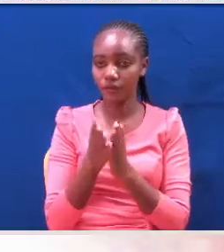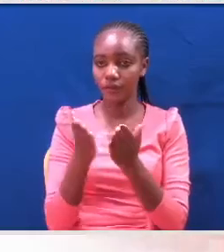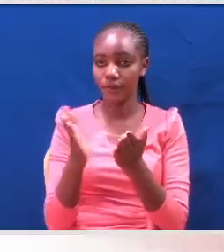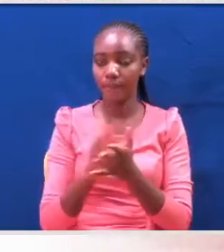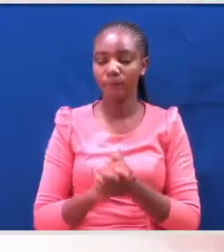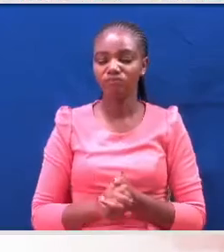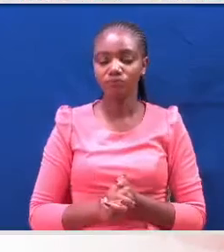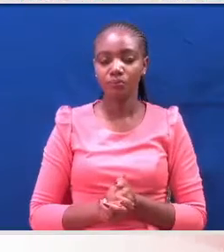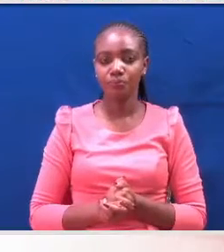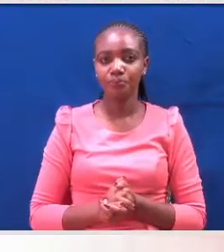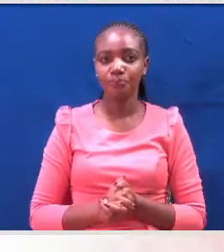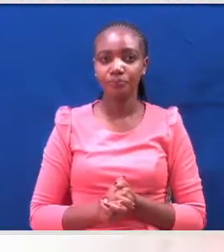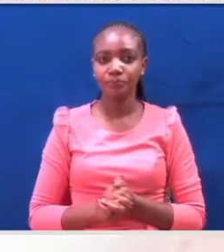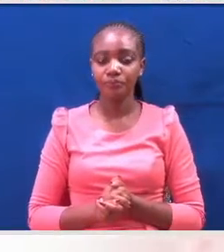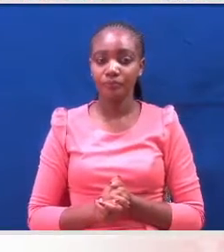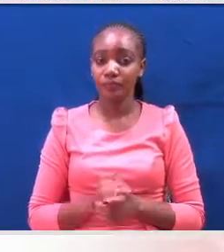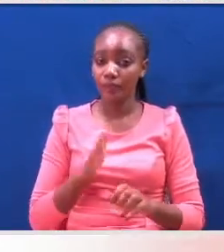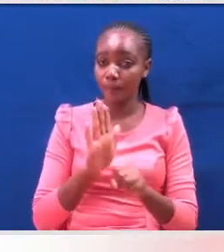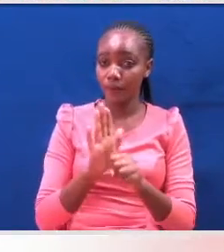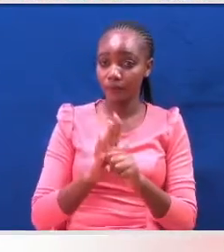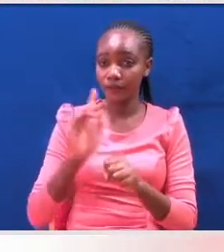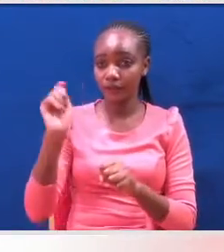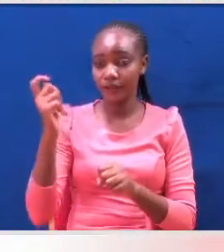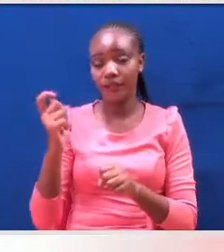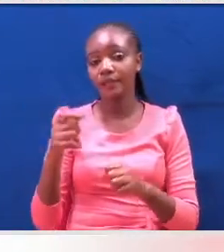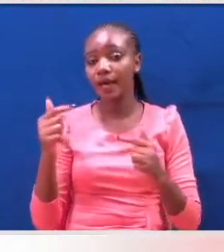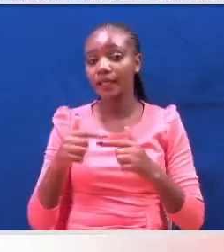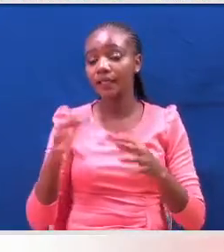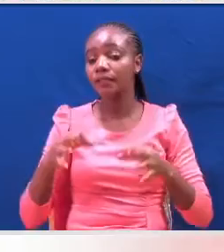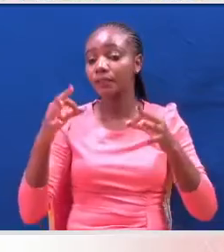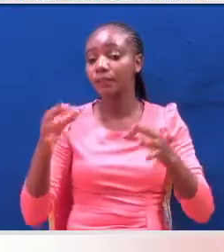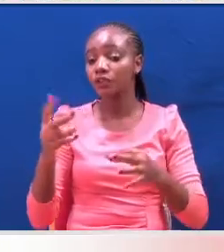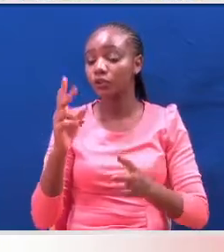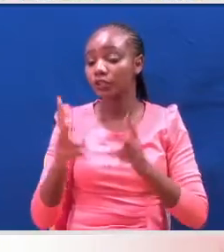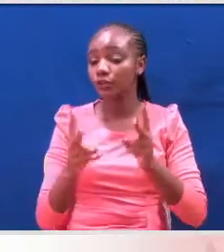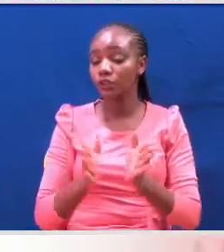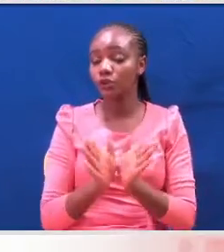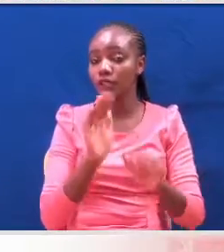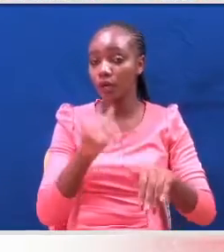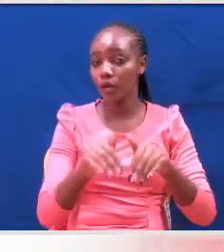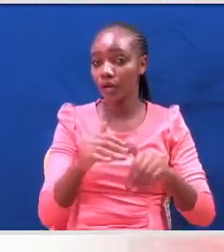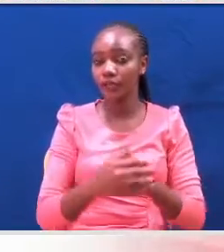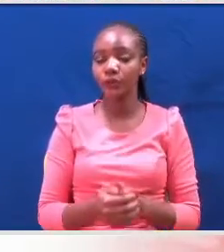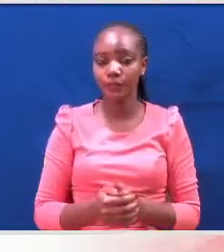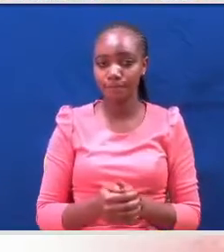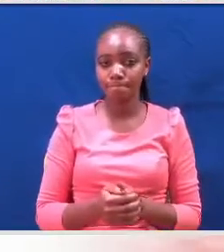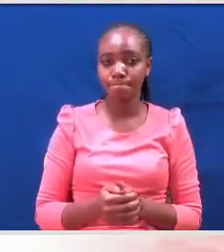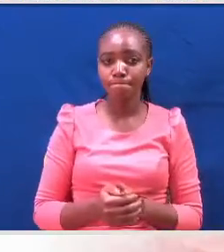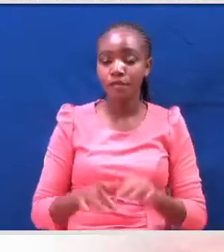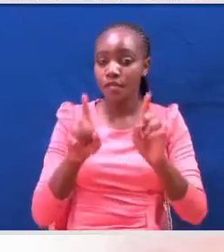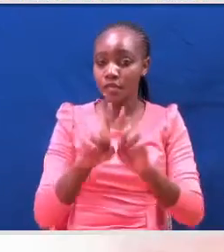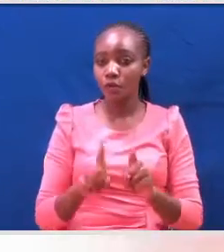tonight, a majority of Kenyans are against the postponement of the 2022 general elections, even as the